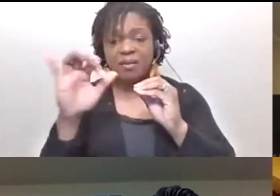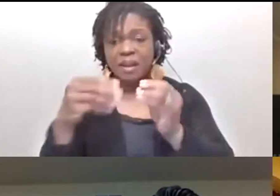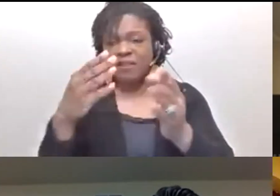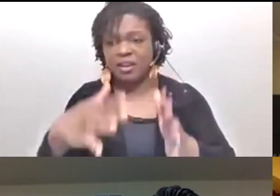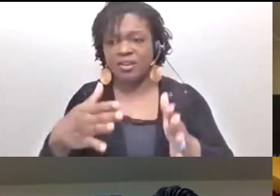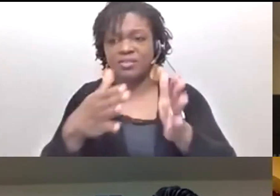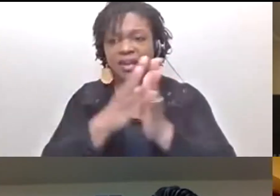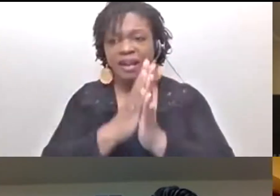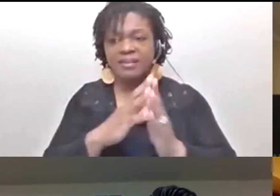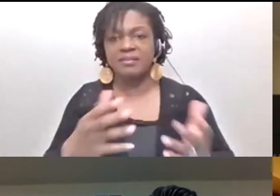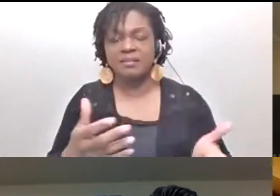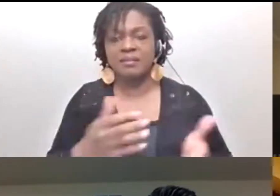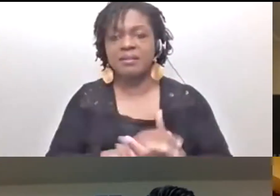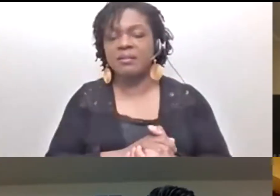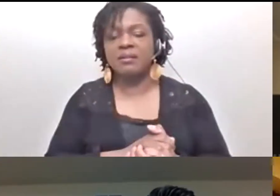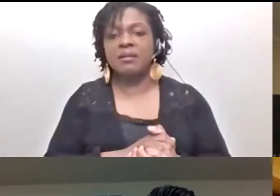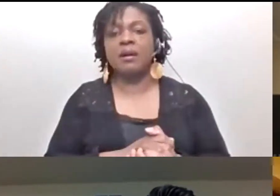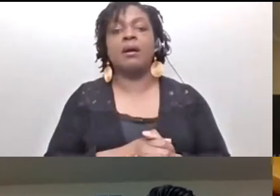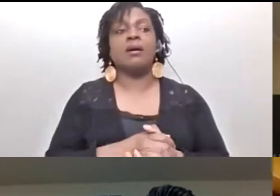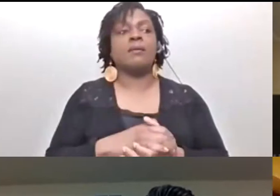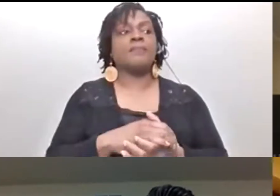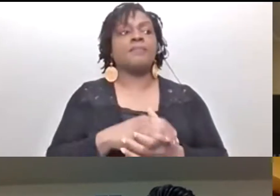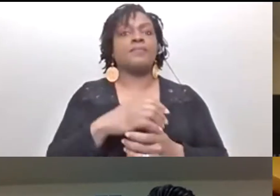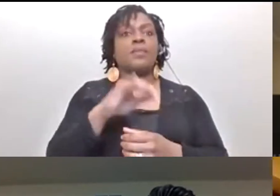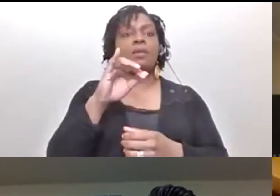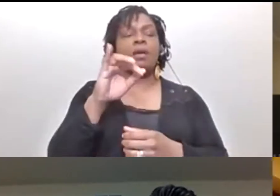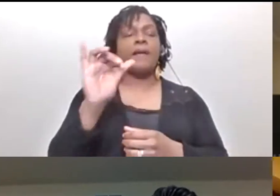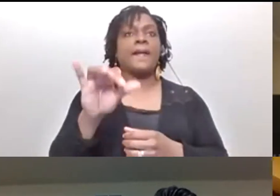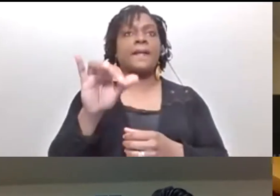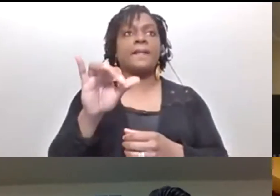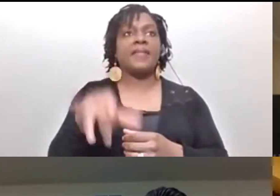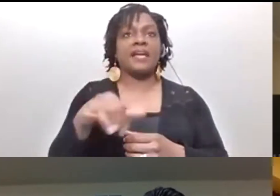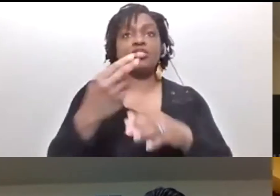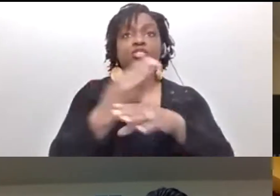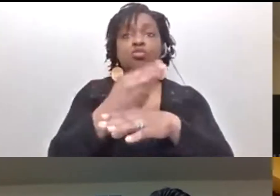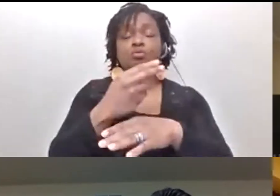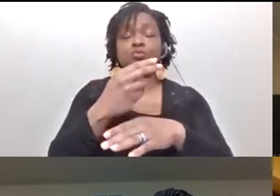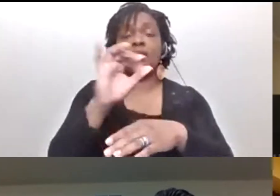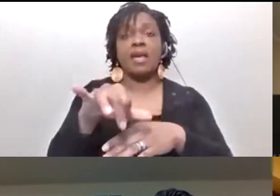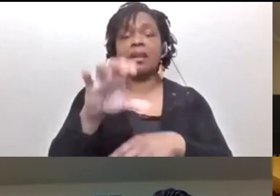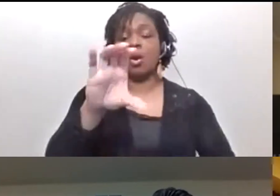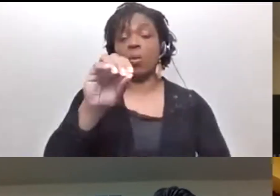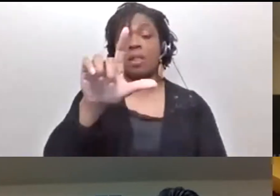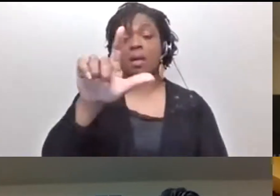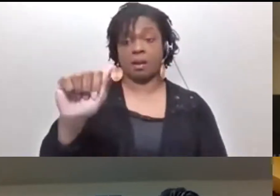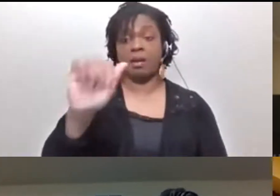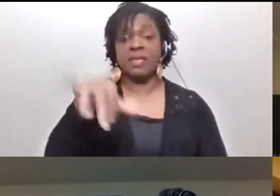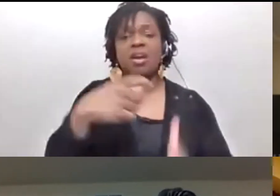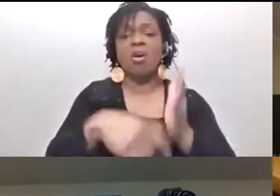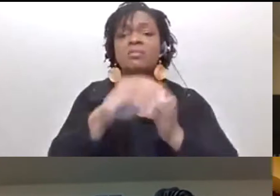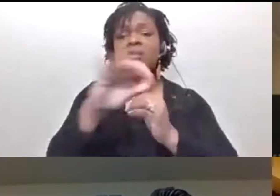The provider's ask is using the COLA, cost of living adjustment